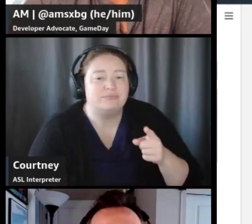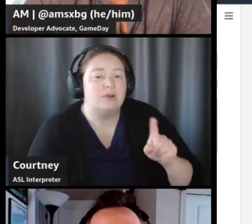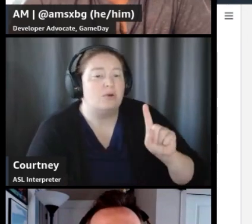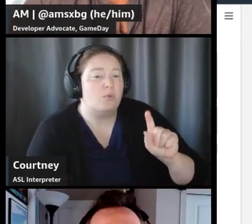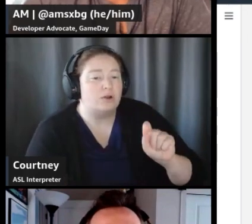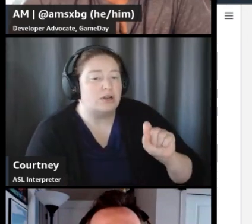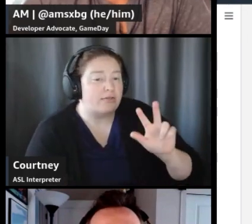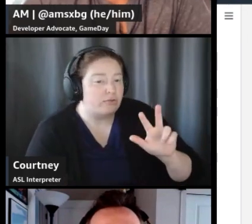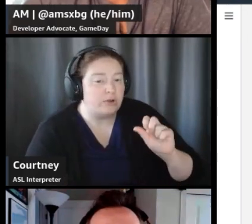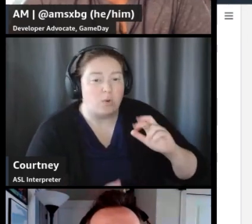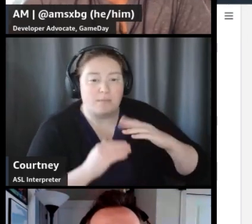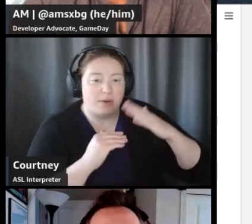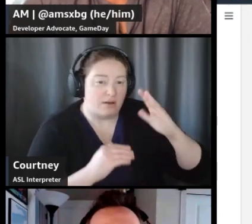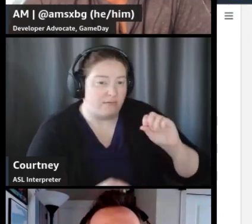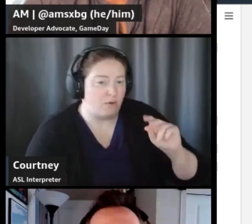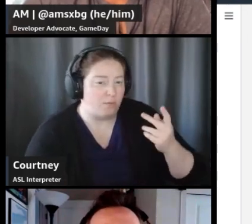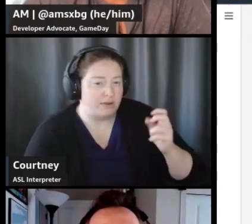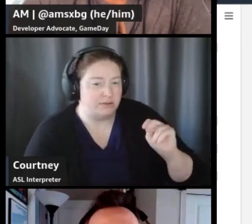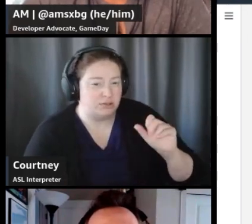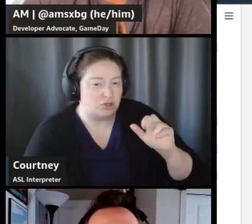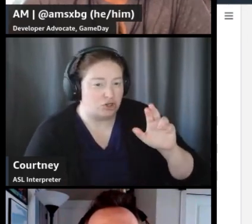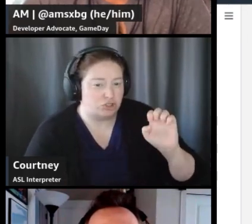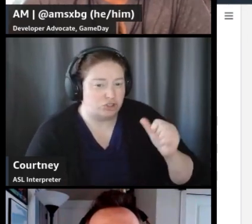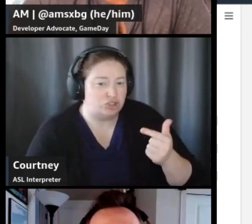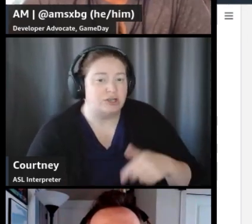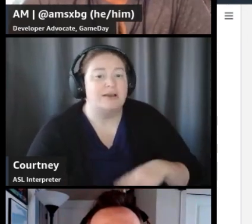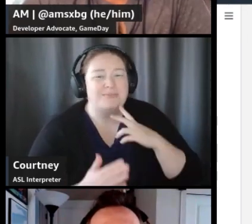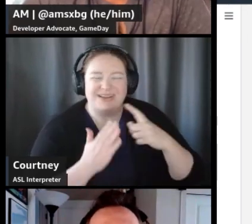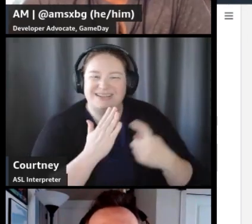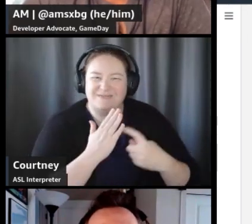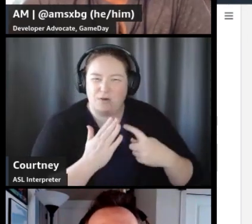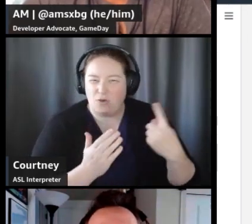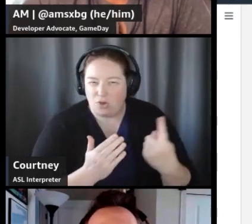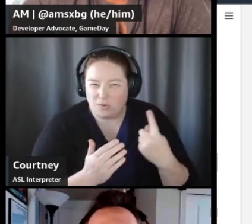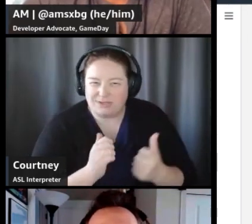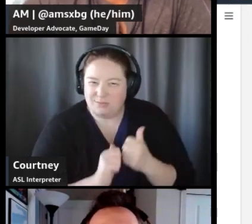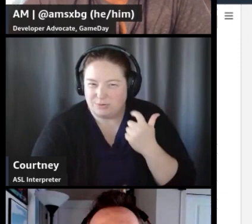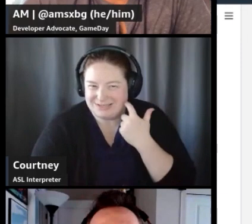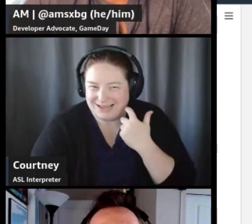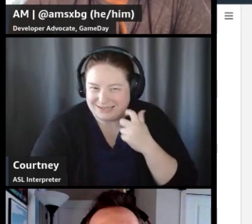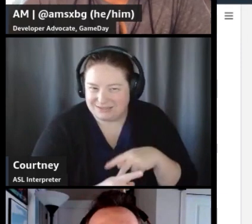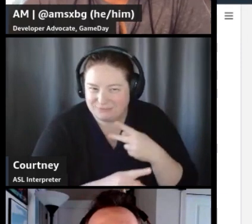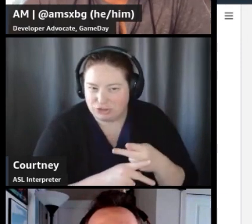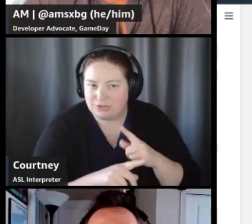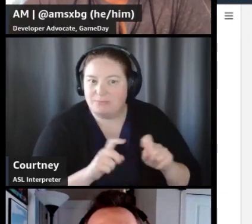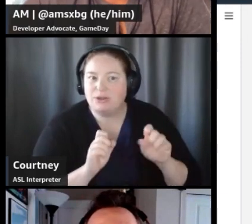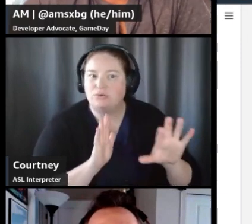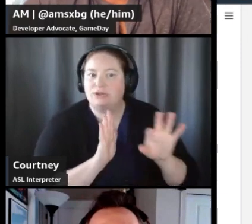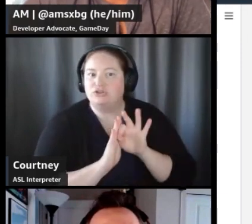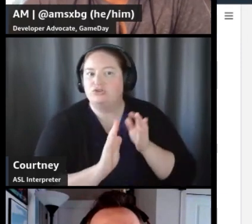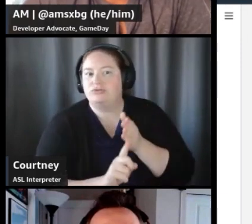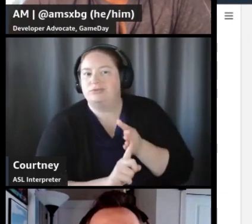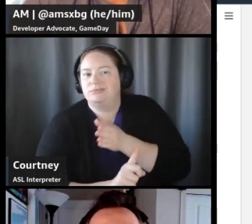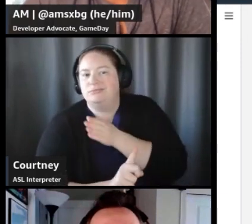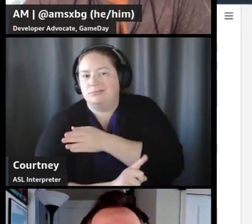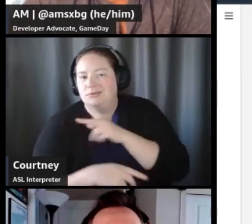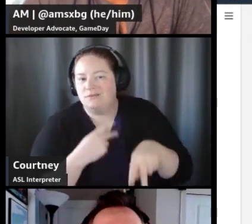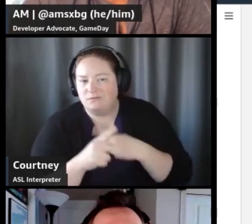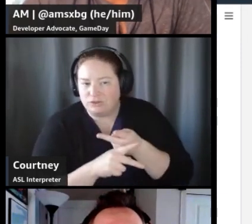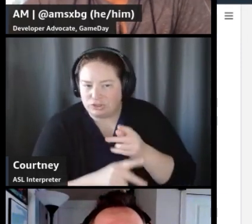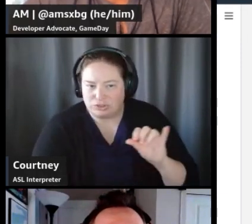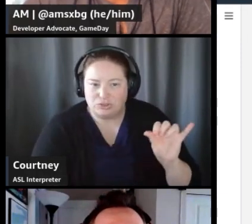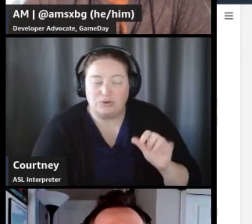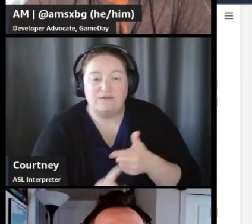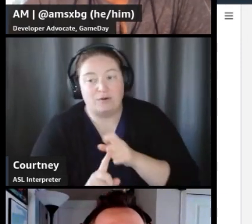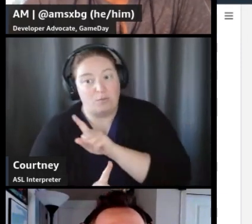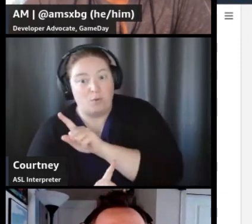and above. By default, we always have the latest version on the top, but you can always choose older versions and from